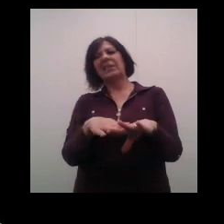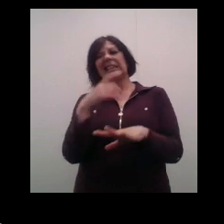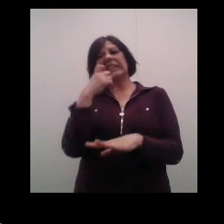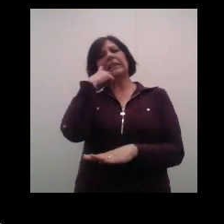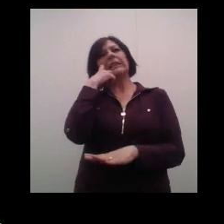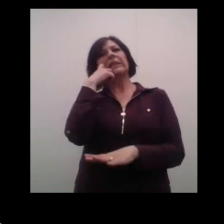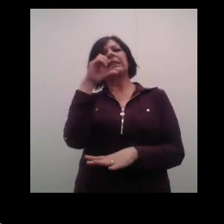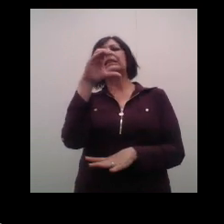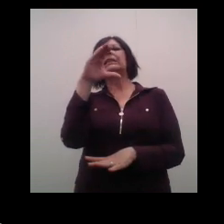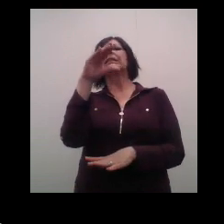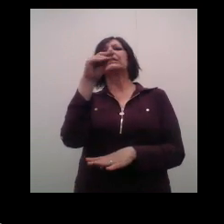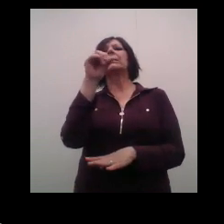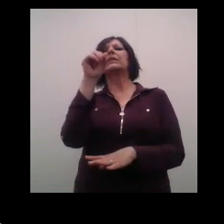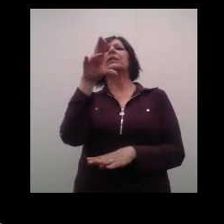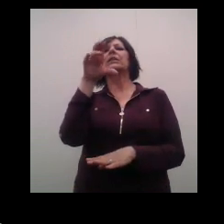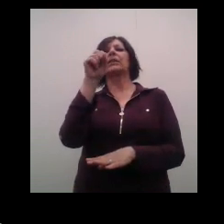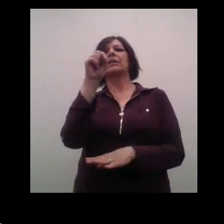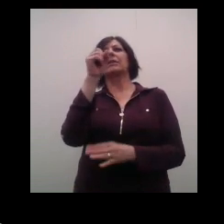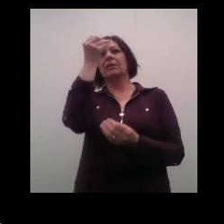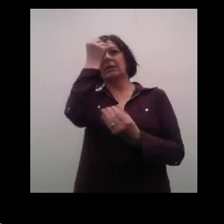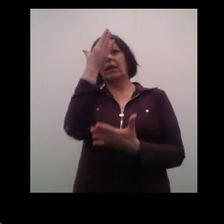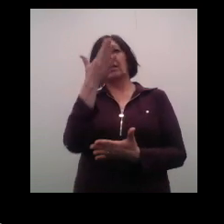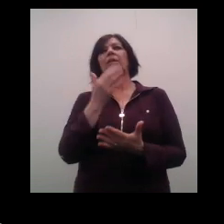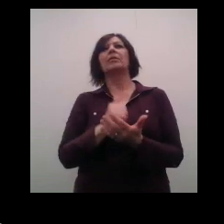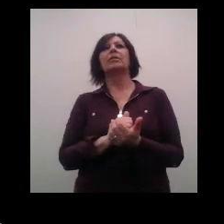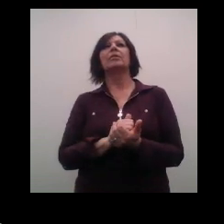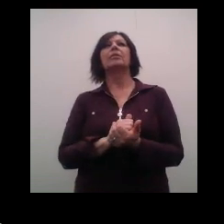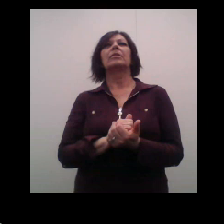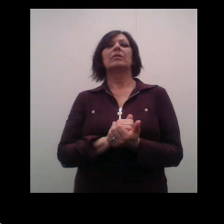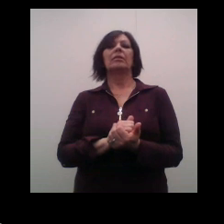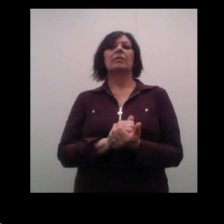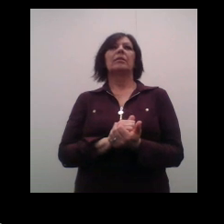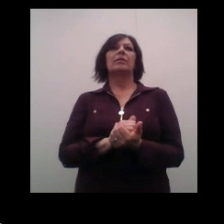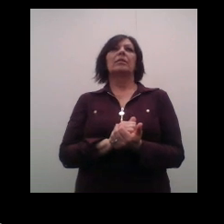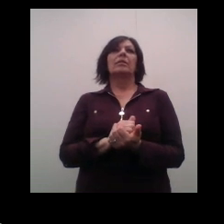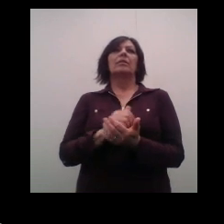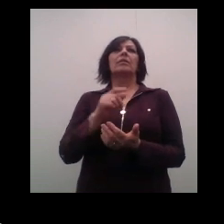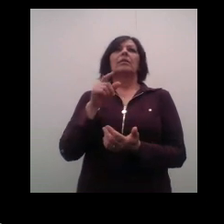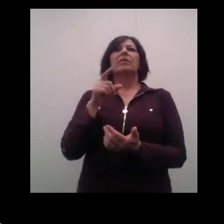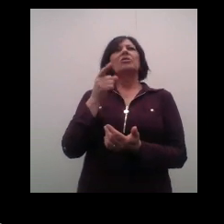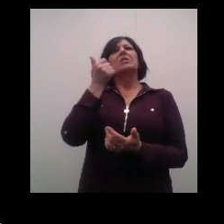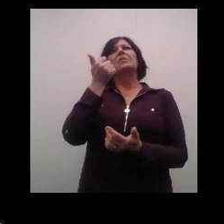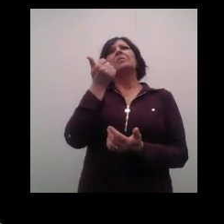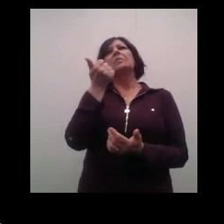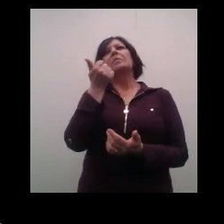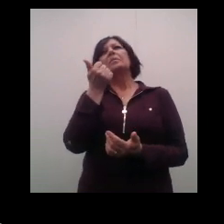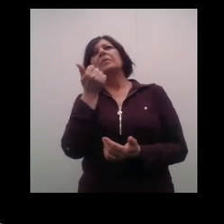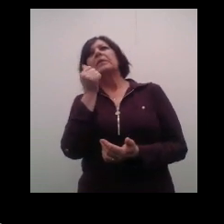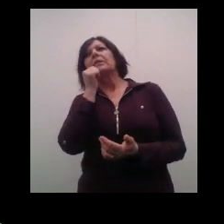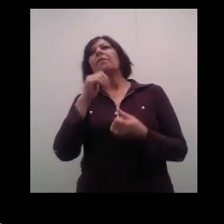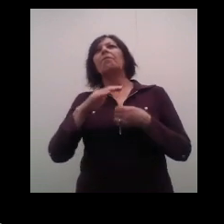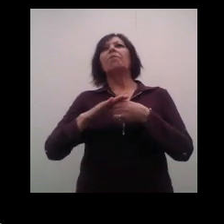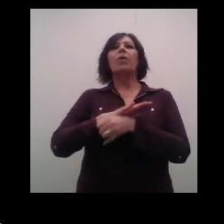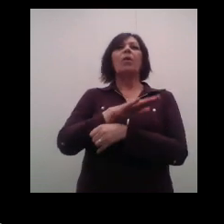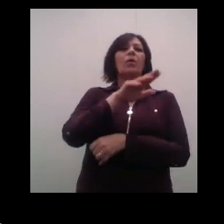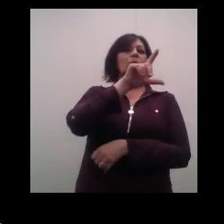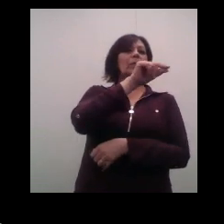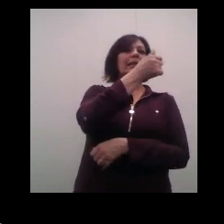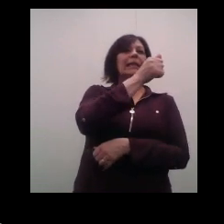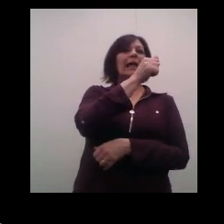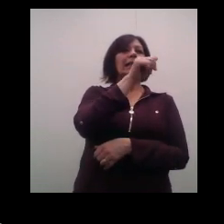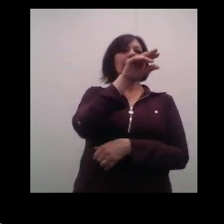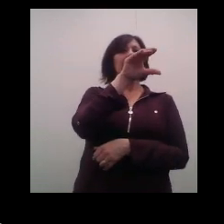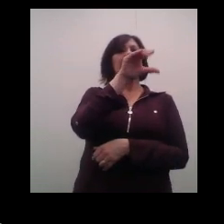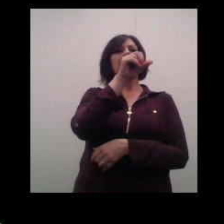recent census data from the American Census forms that date back just only a couple of years, not the full census from 2010,